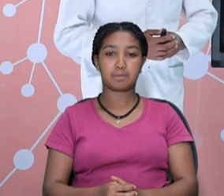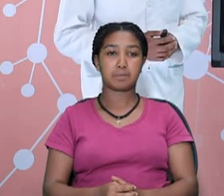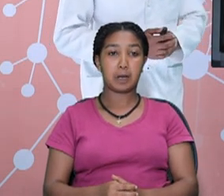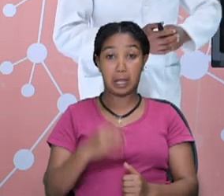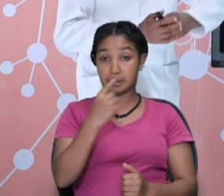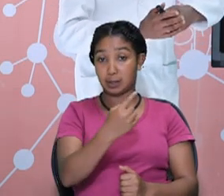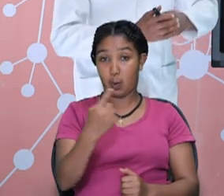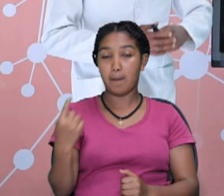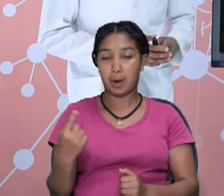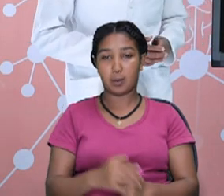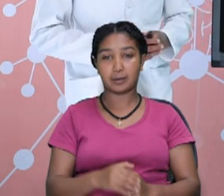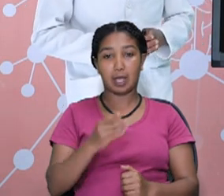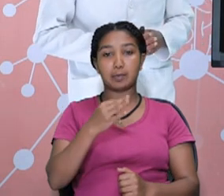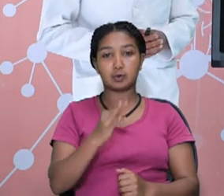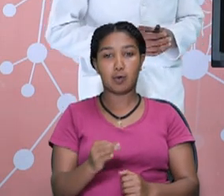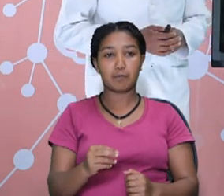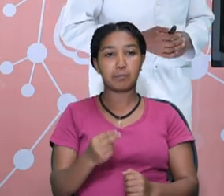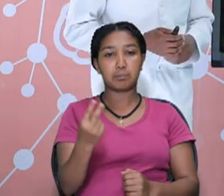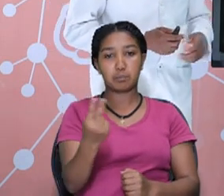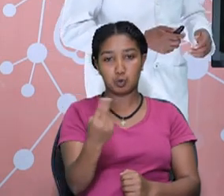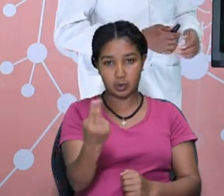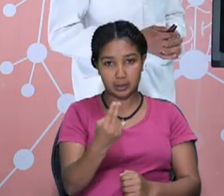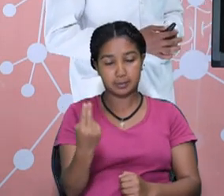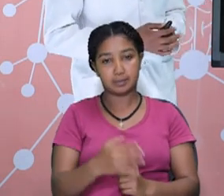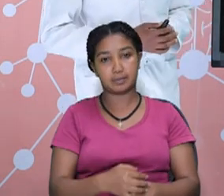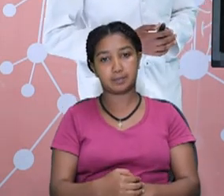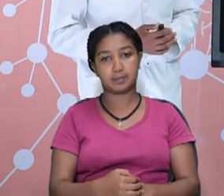Let me see one by one types of mutualism.